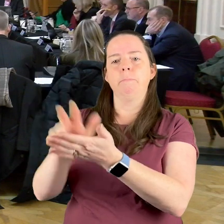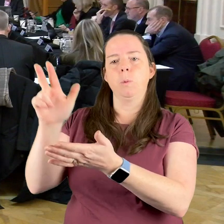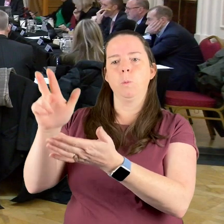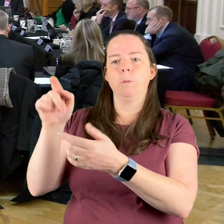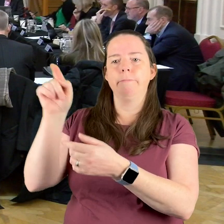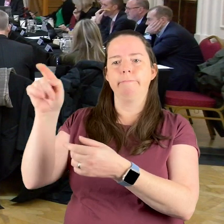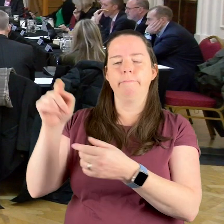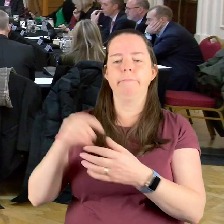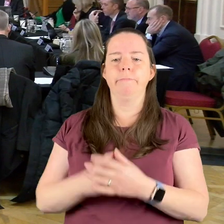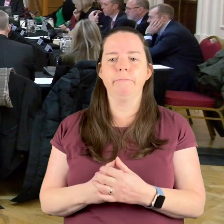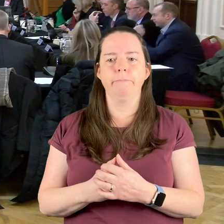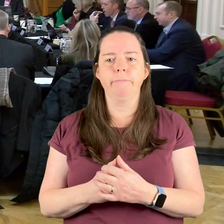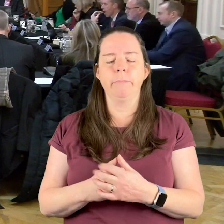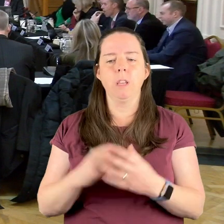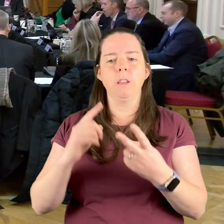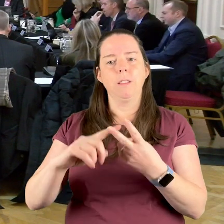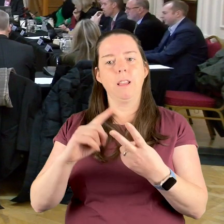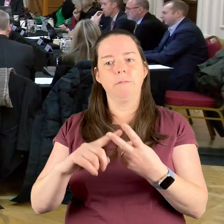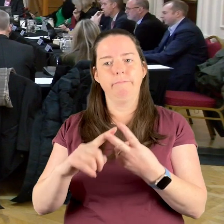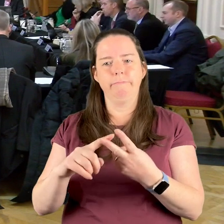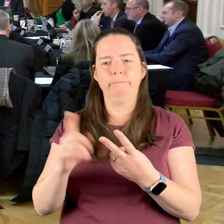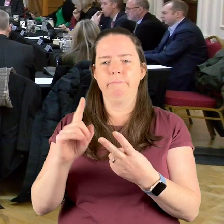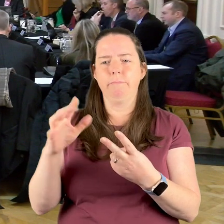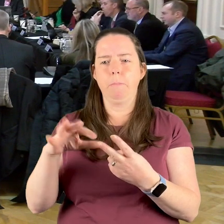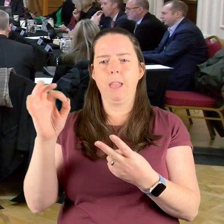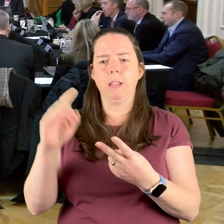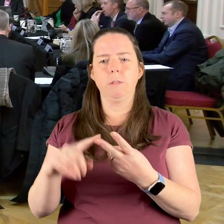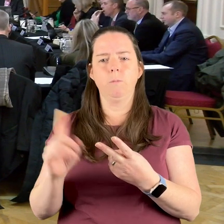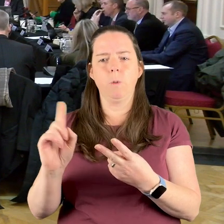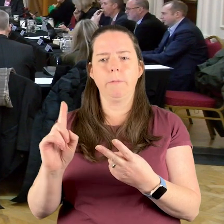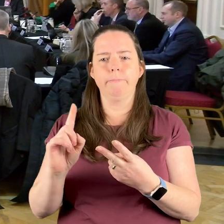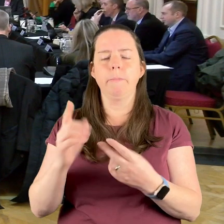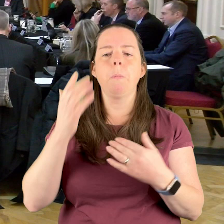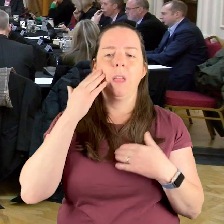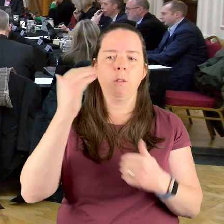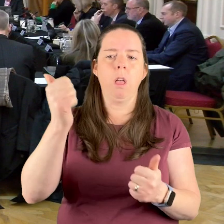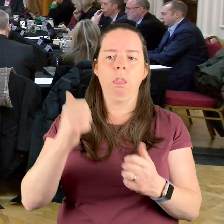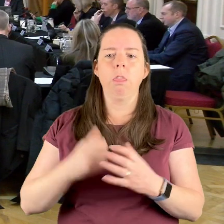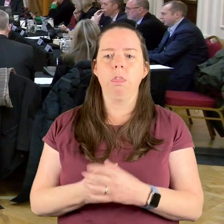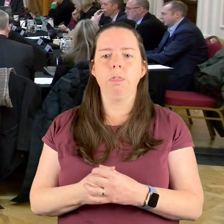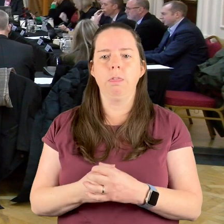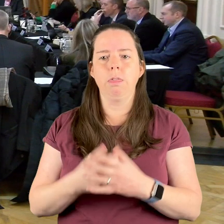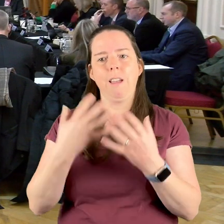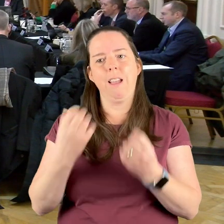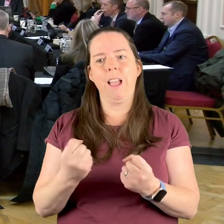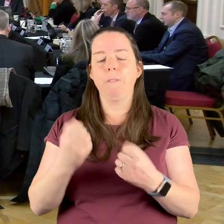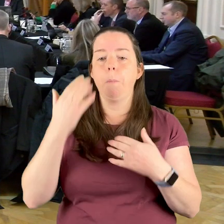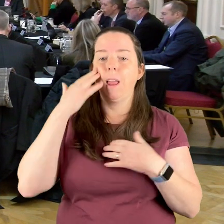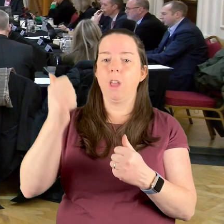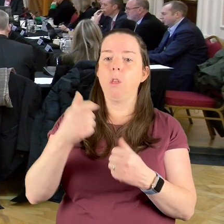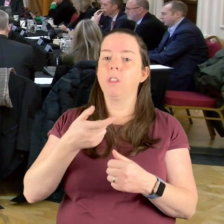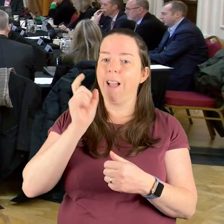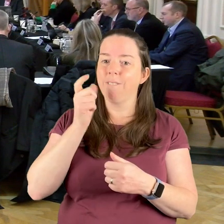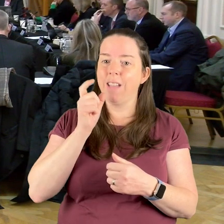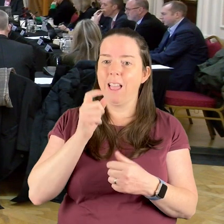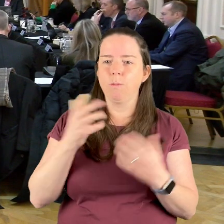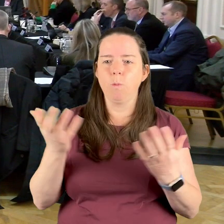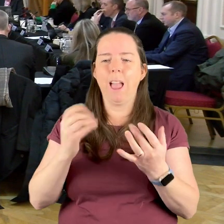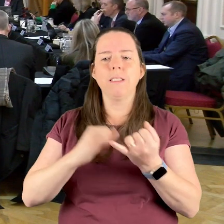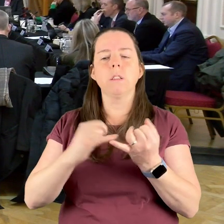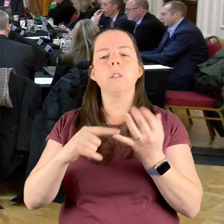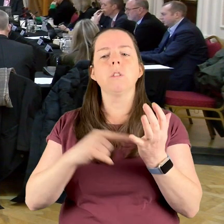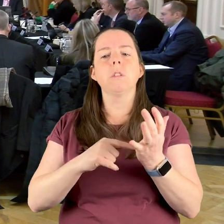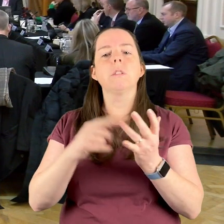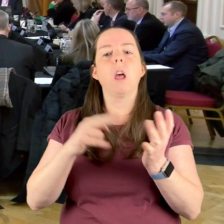our plan going forward. The second aspect that we pick in Dobie 1 is mental health, and we do have mental